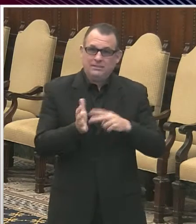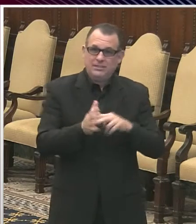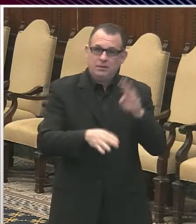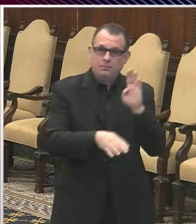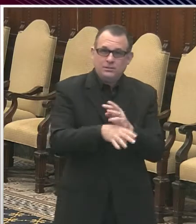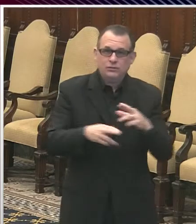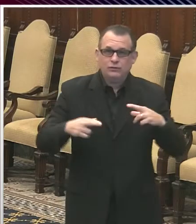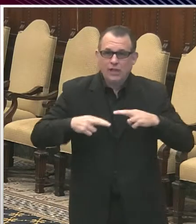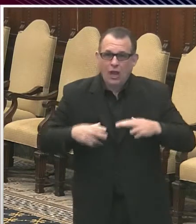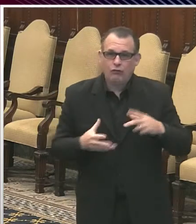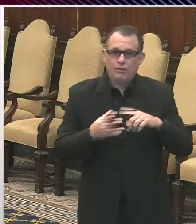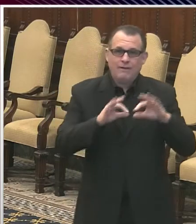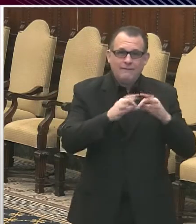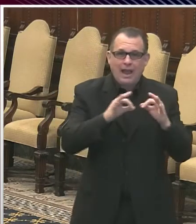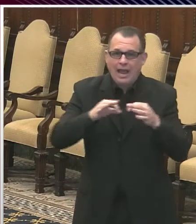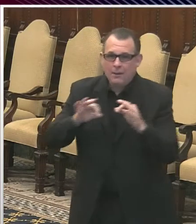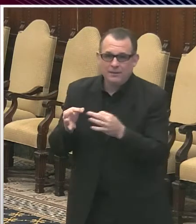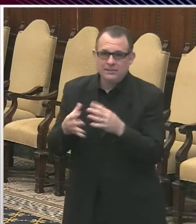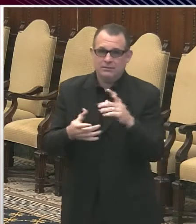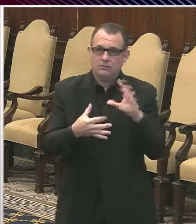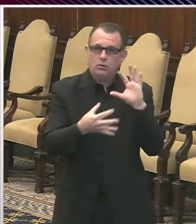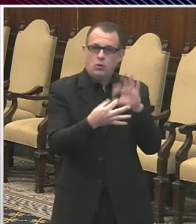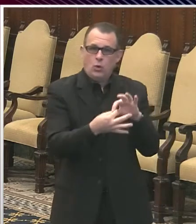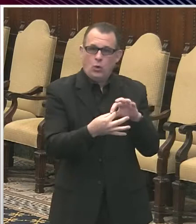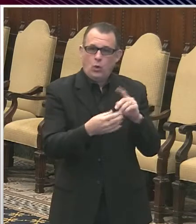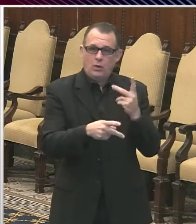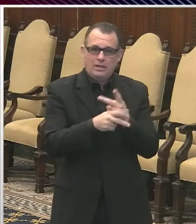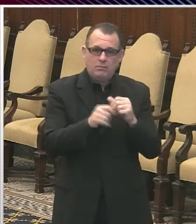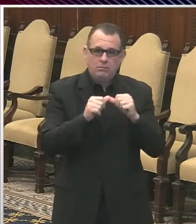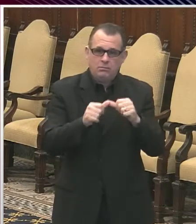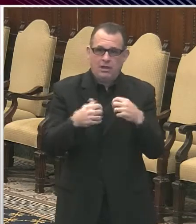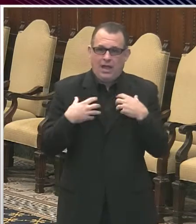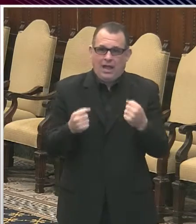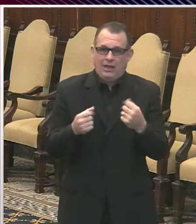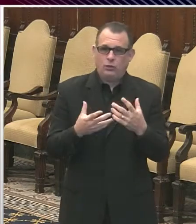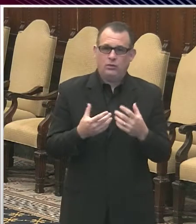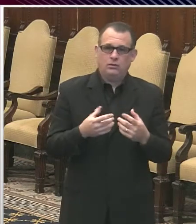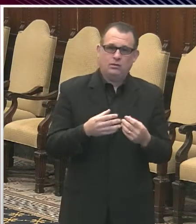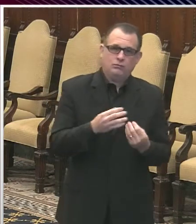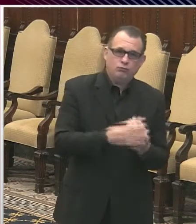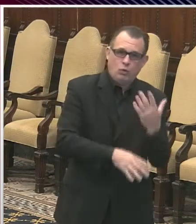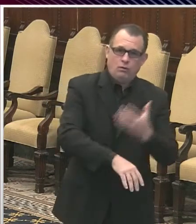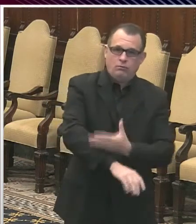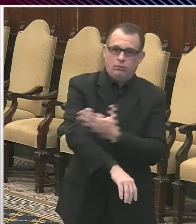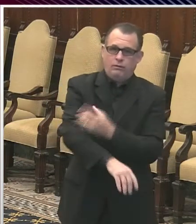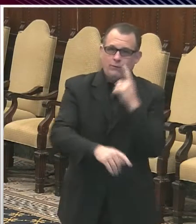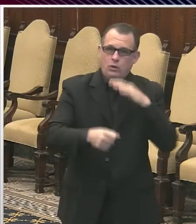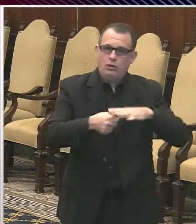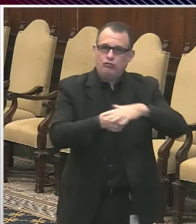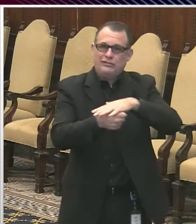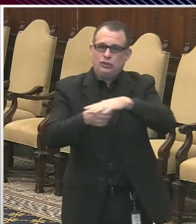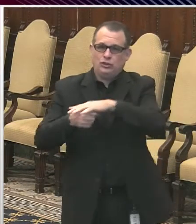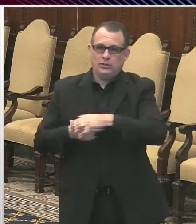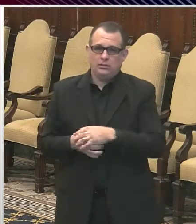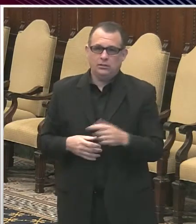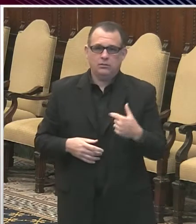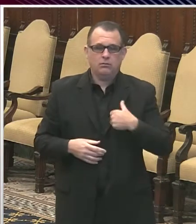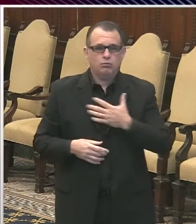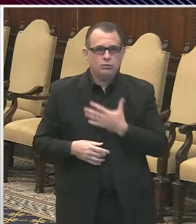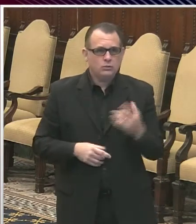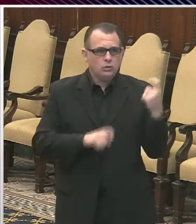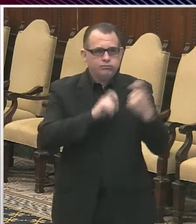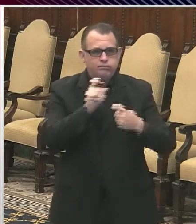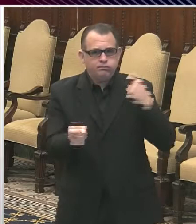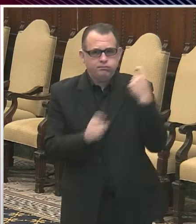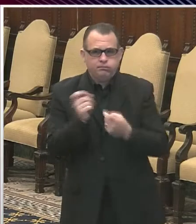and their families are linked to the long-term health and prosperity of our region. In addition to these generous donations, Lockheed Martin